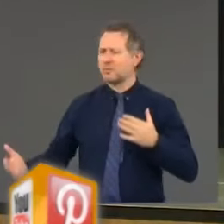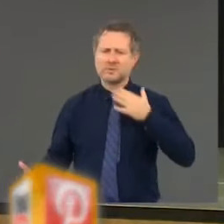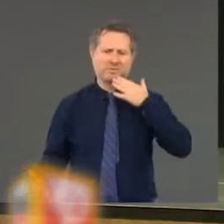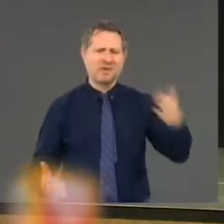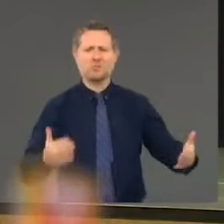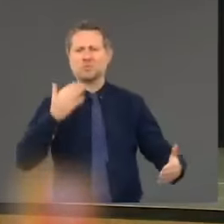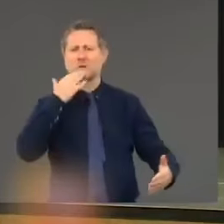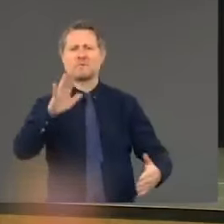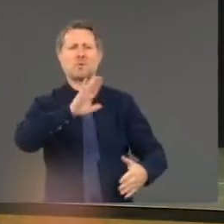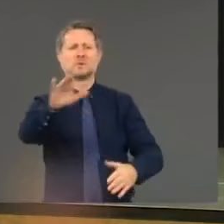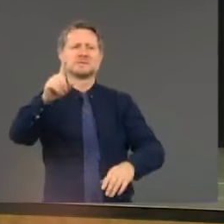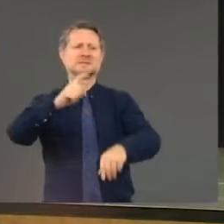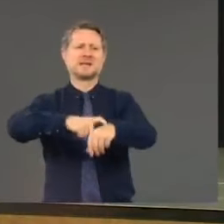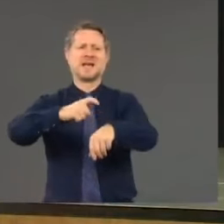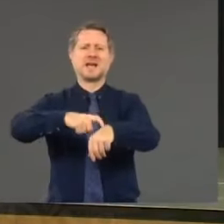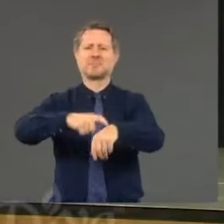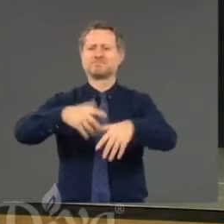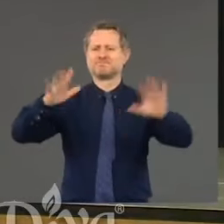time.